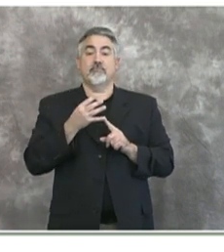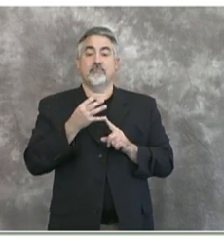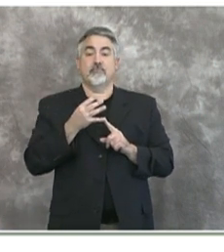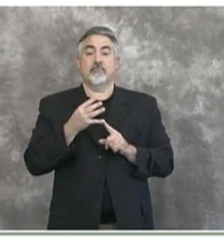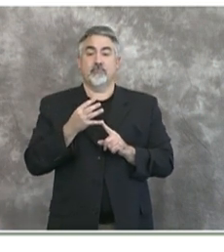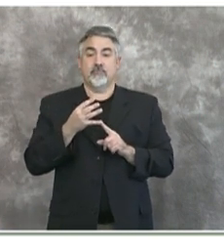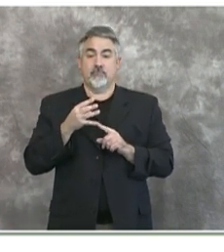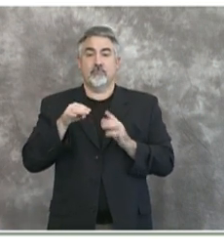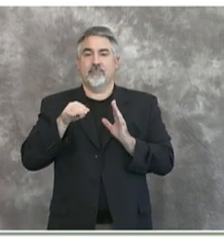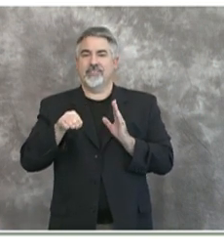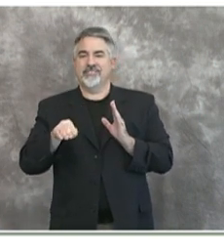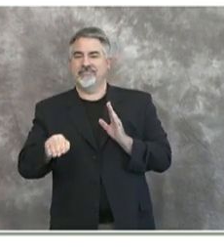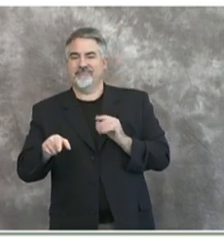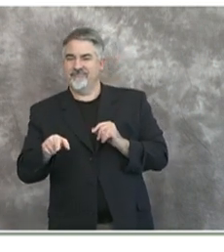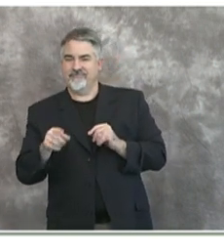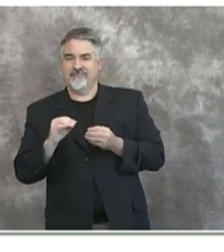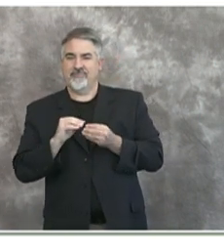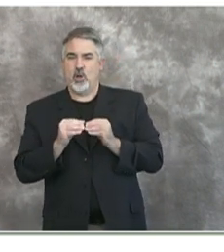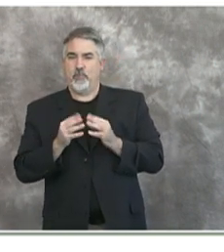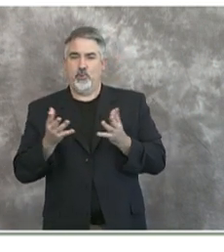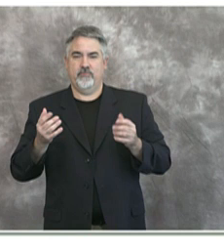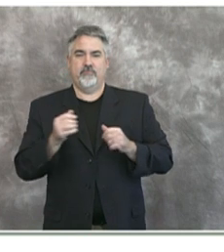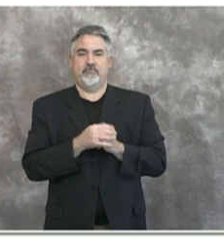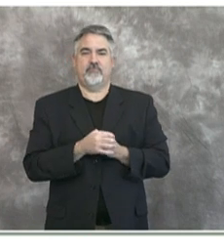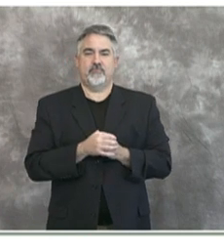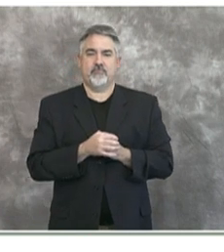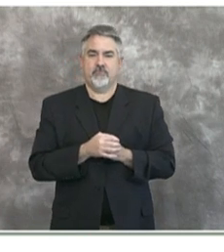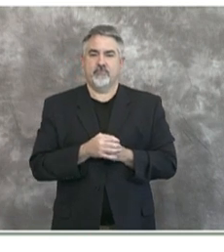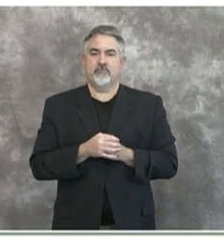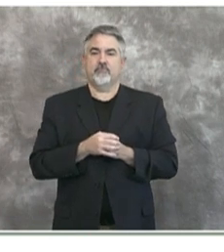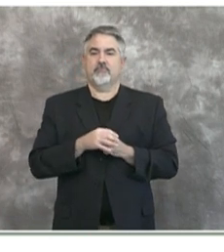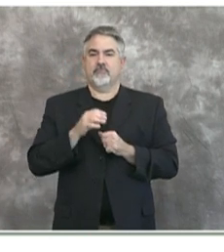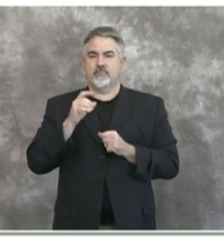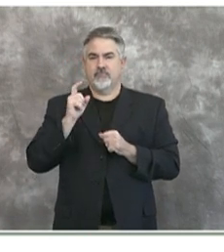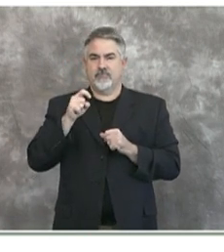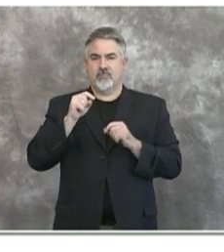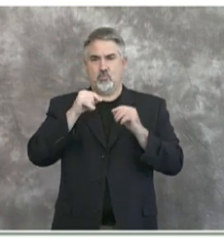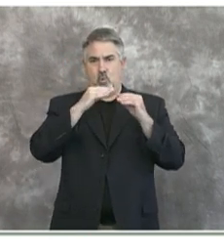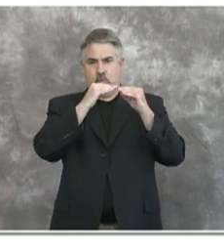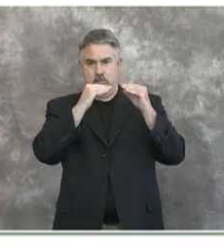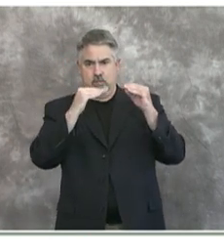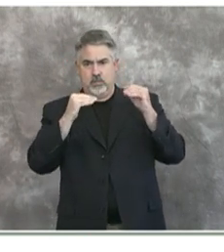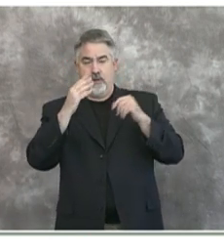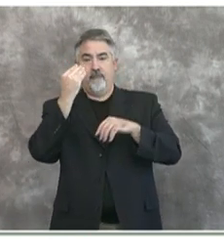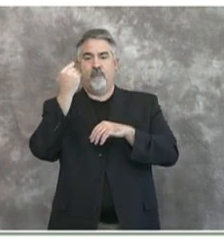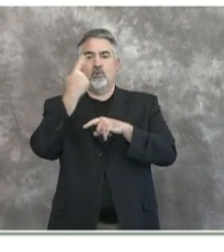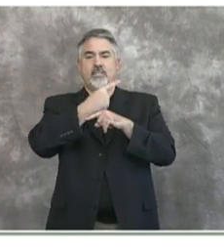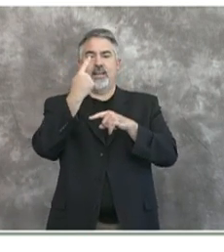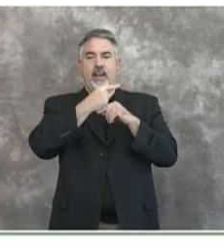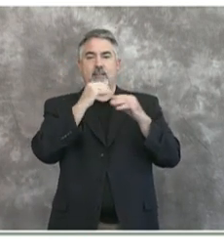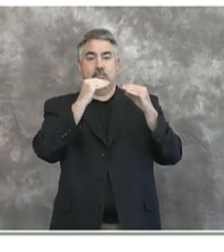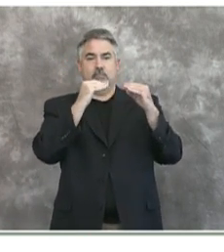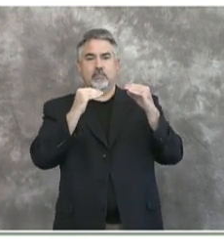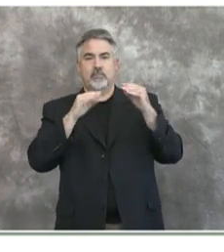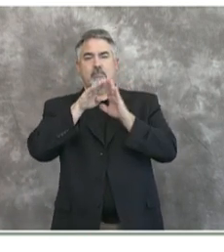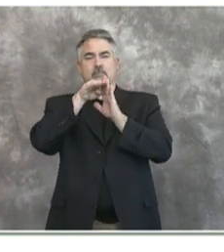a 14-day period, which today is not met. And again, sorry, that is the bottom left metric.